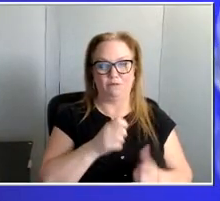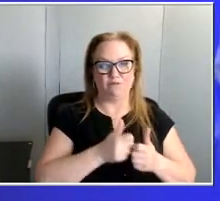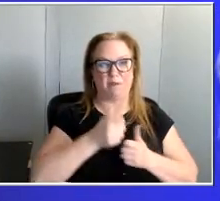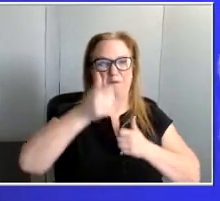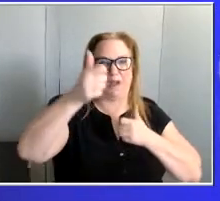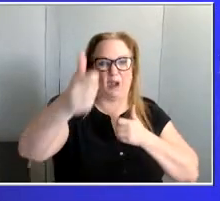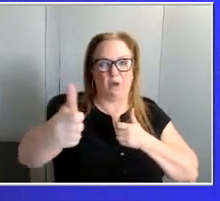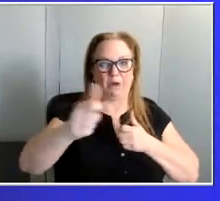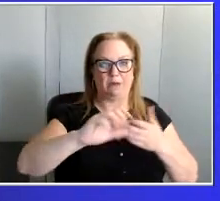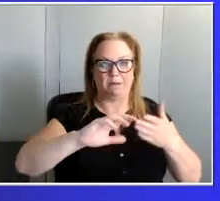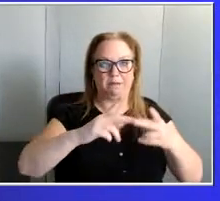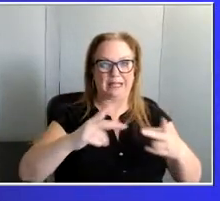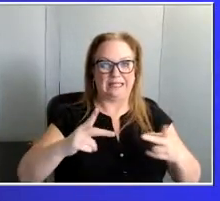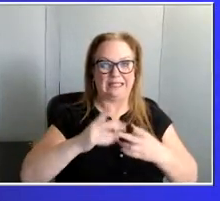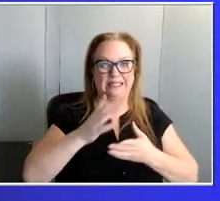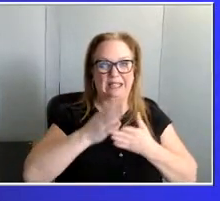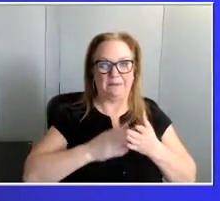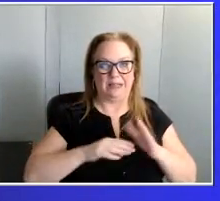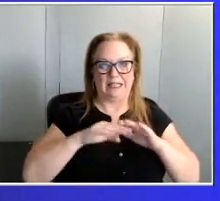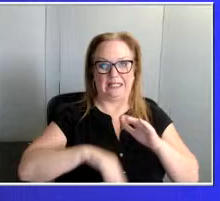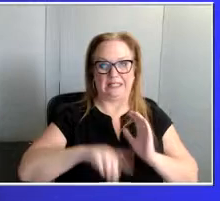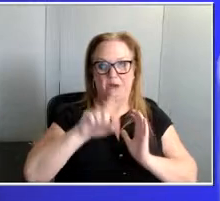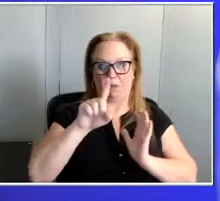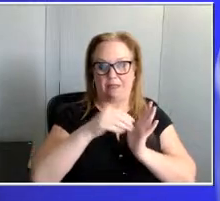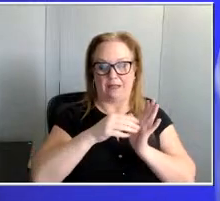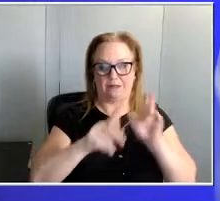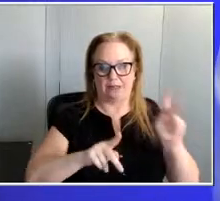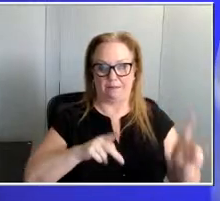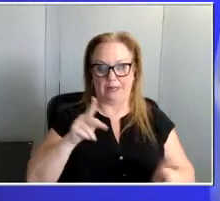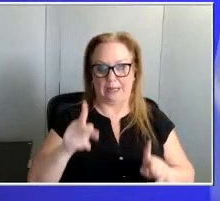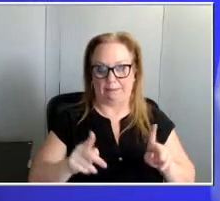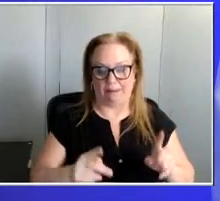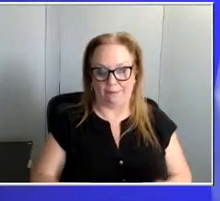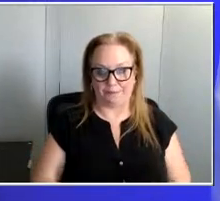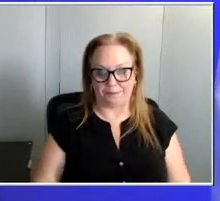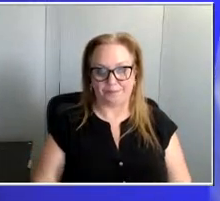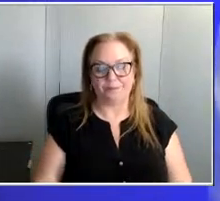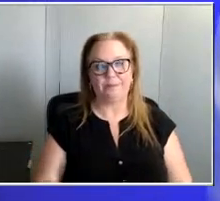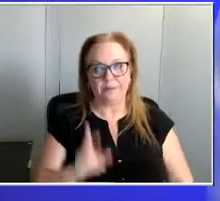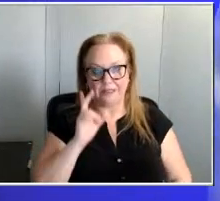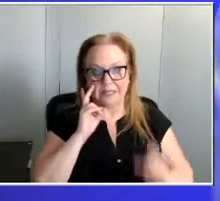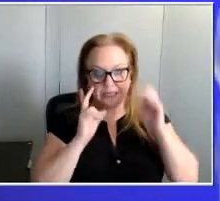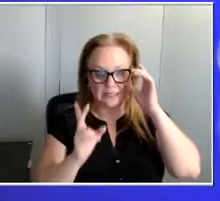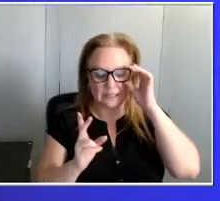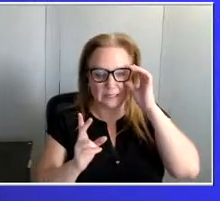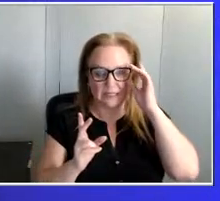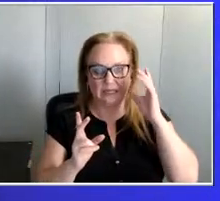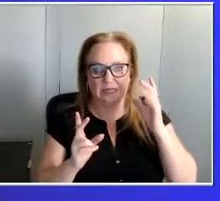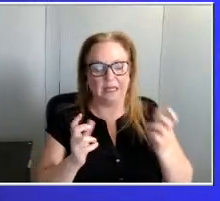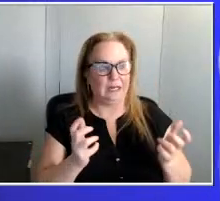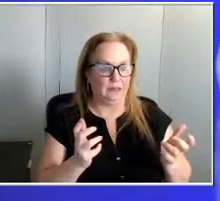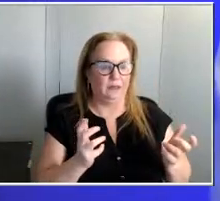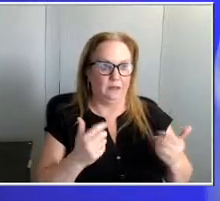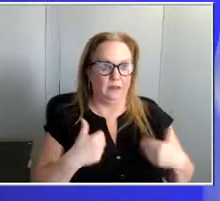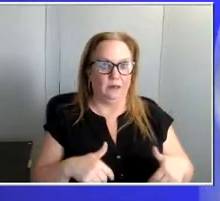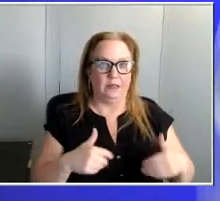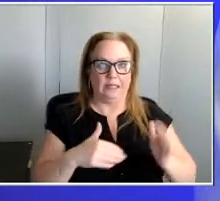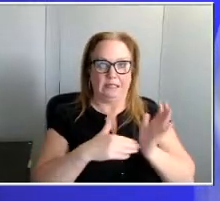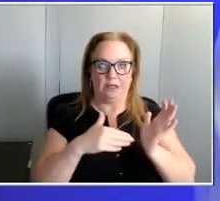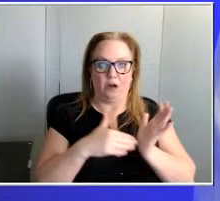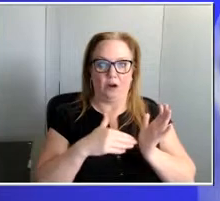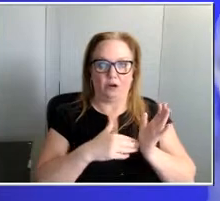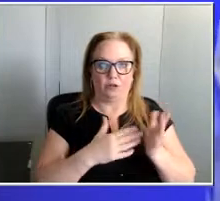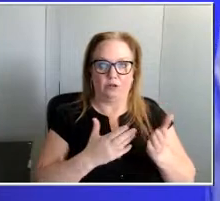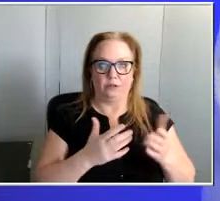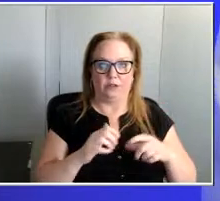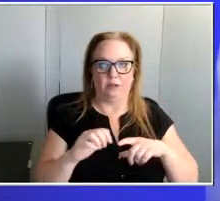towns were less than 1,000, and they can see how well these doctors